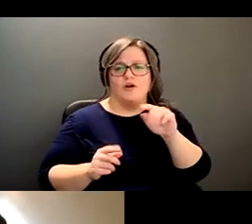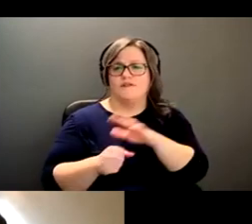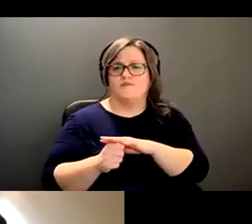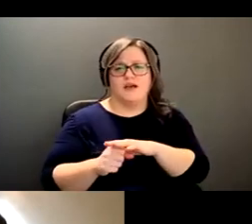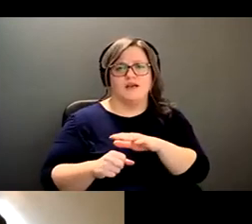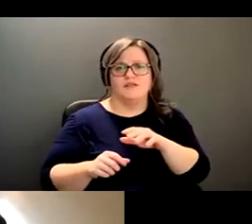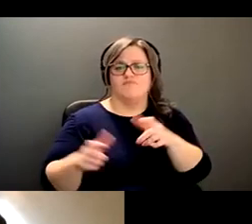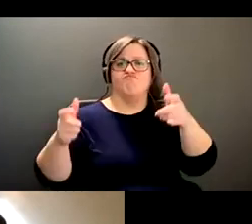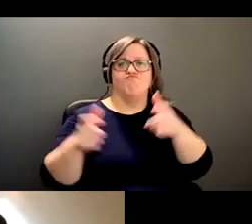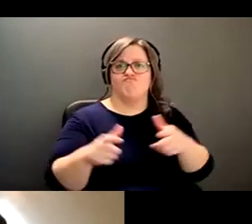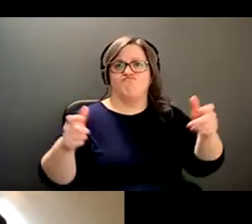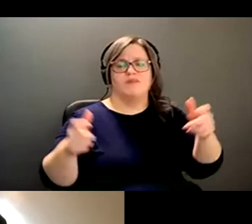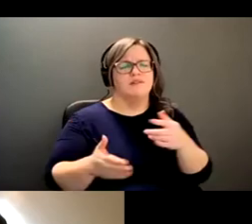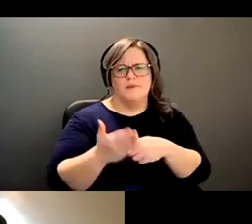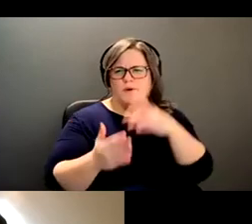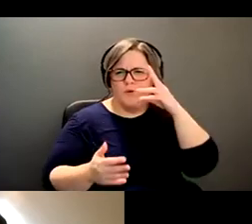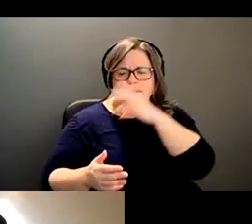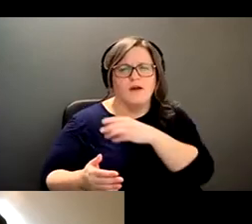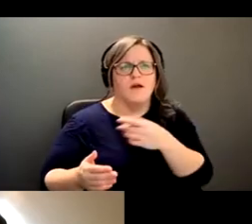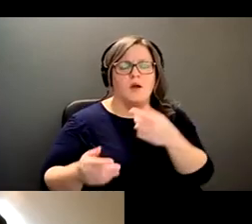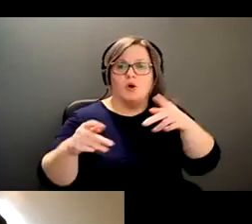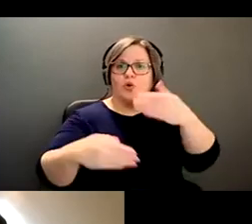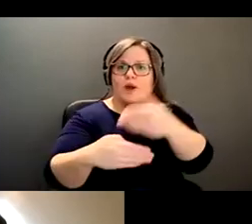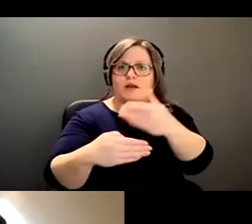like someone's window, someone's closet,